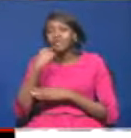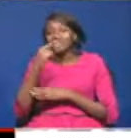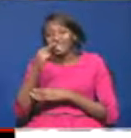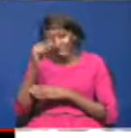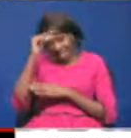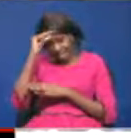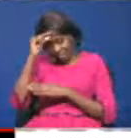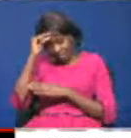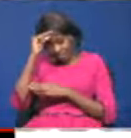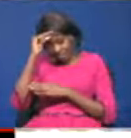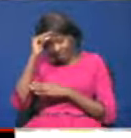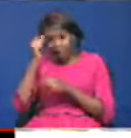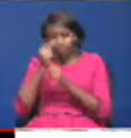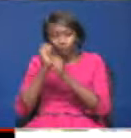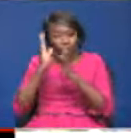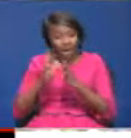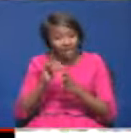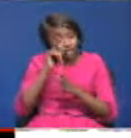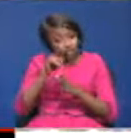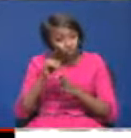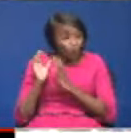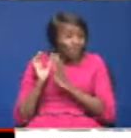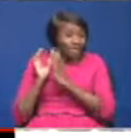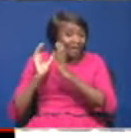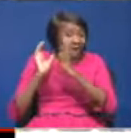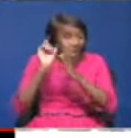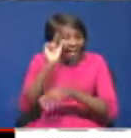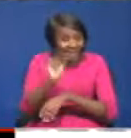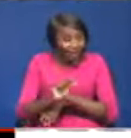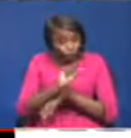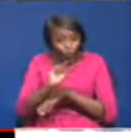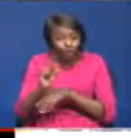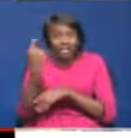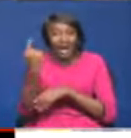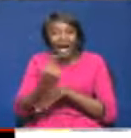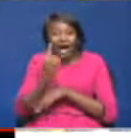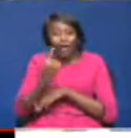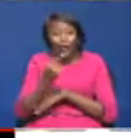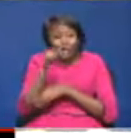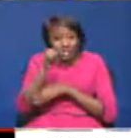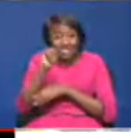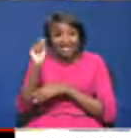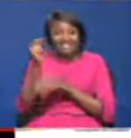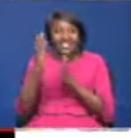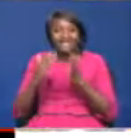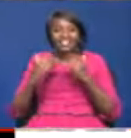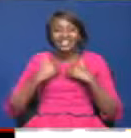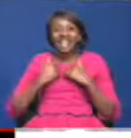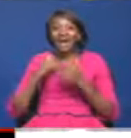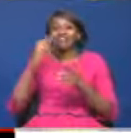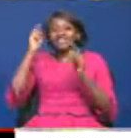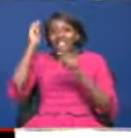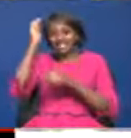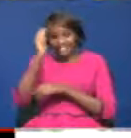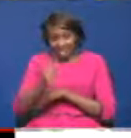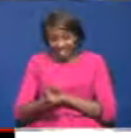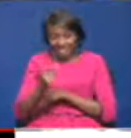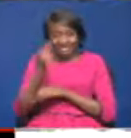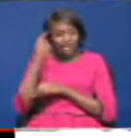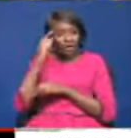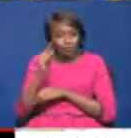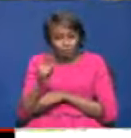cross alone. Hawa wa Kenya ndio wana haki kikatiba